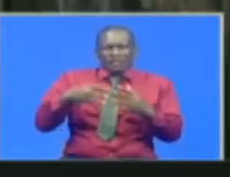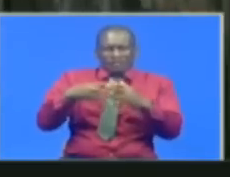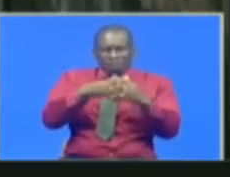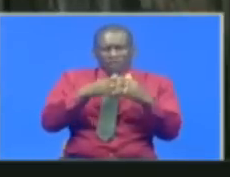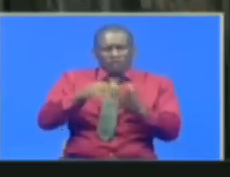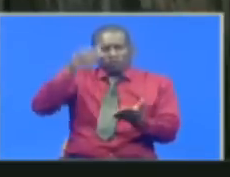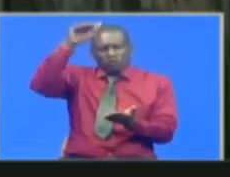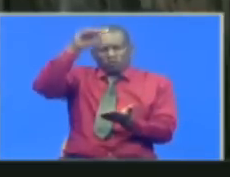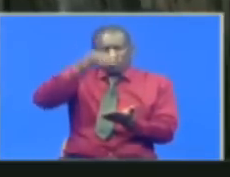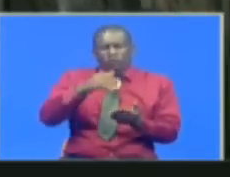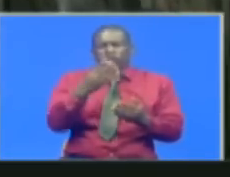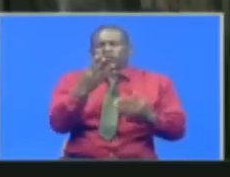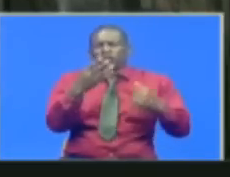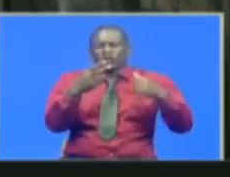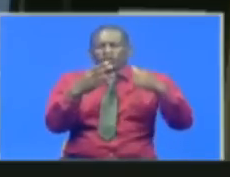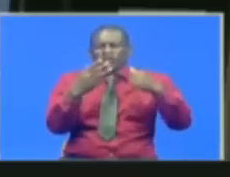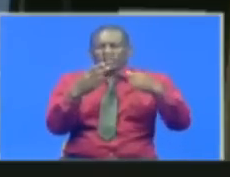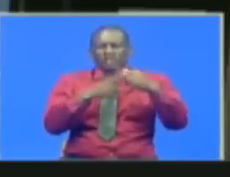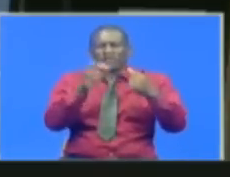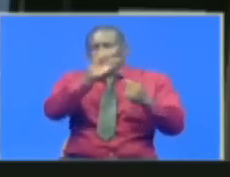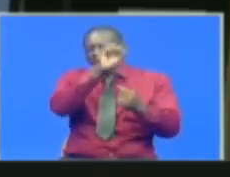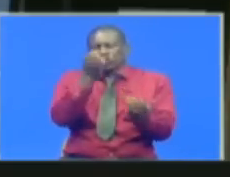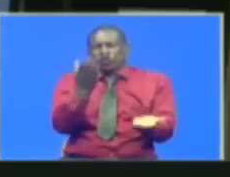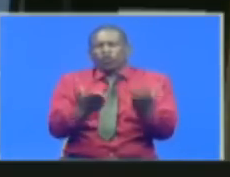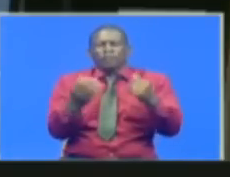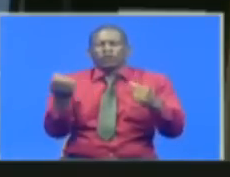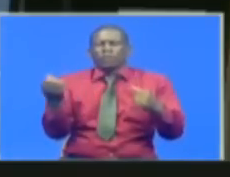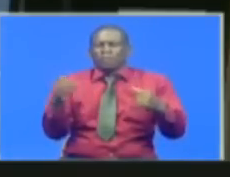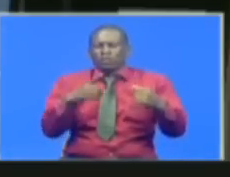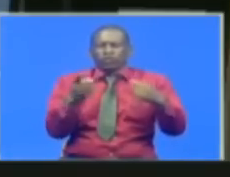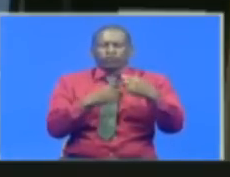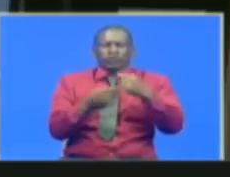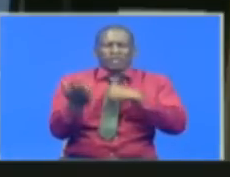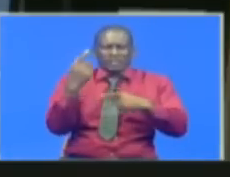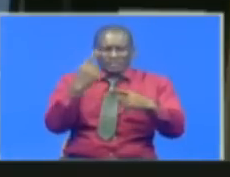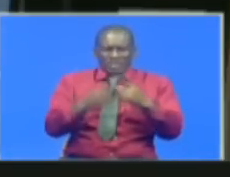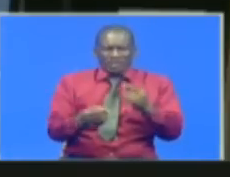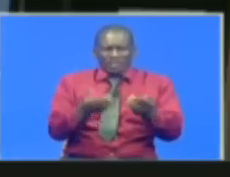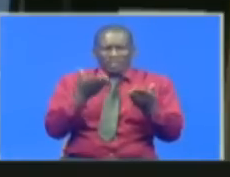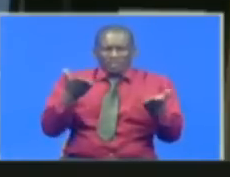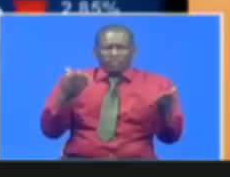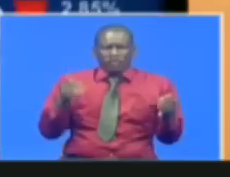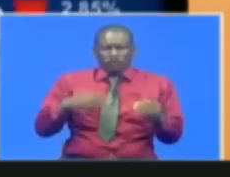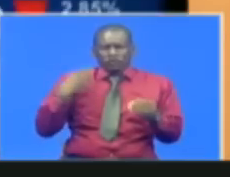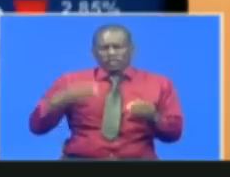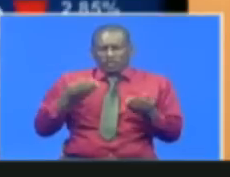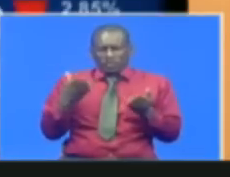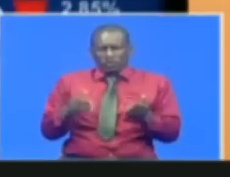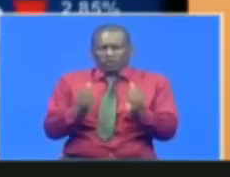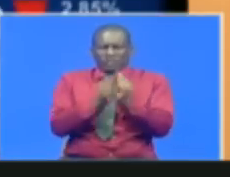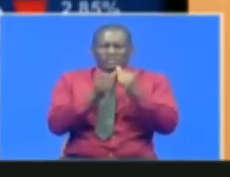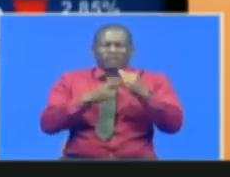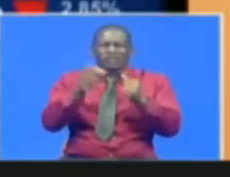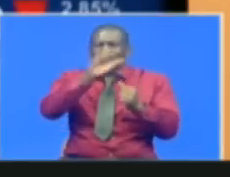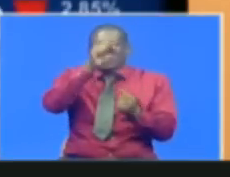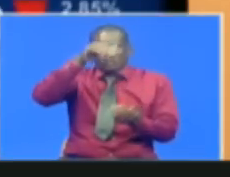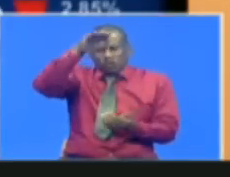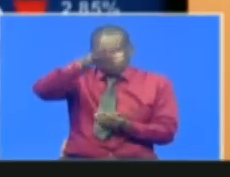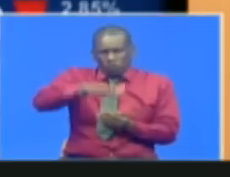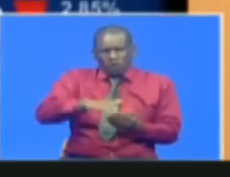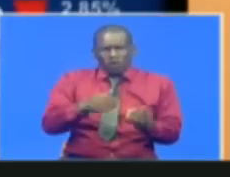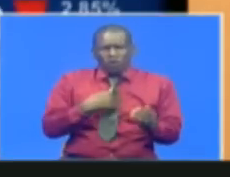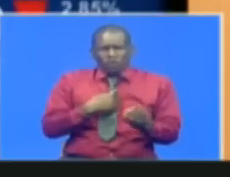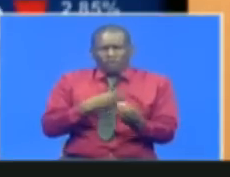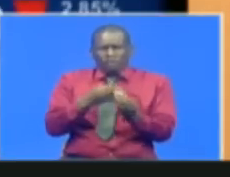47% compared to June last year. On the other hand, imports of Chinese goods by the U.S. were 17% lower. There are